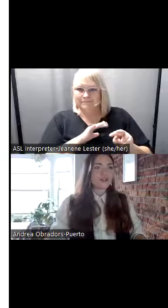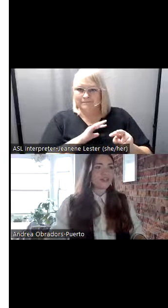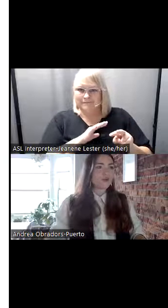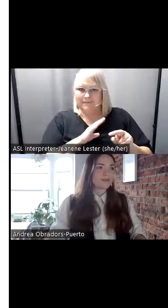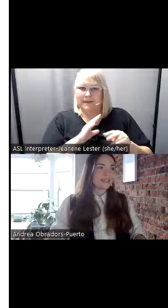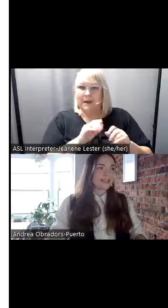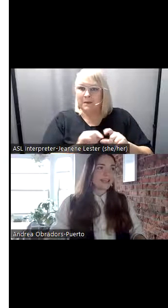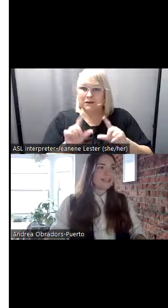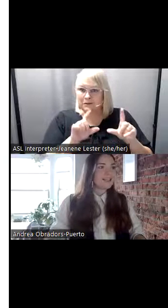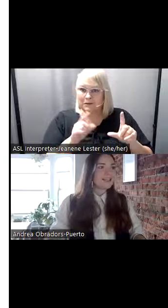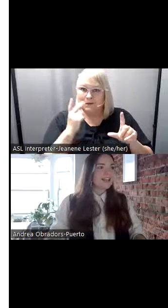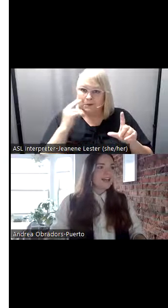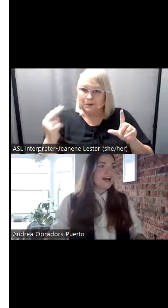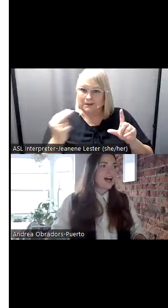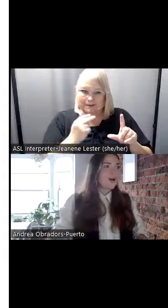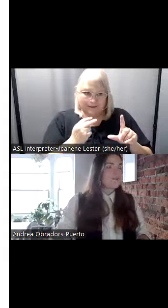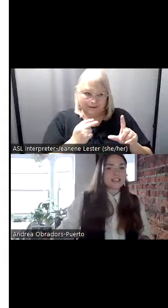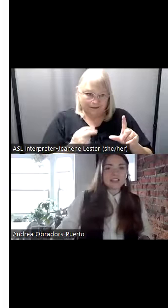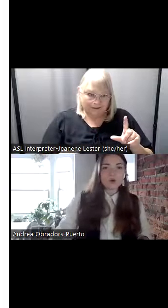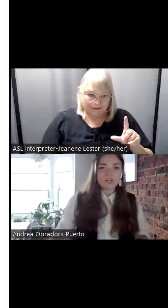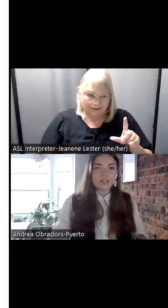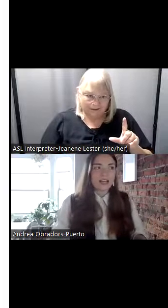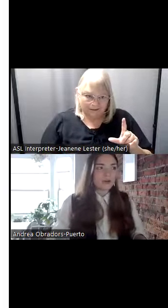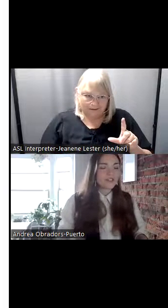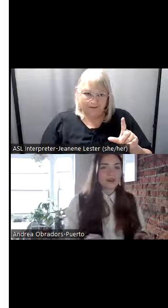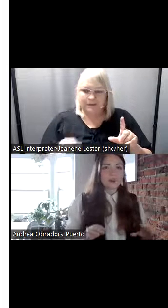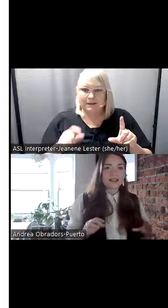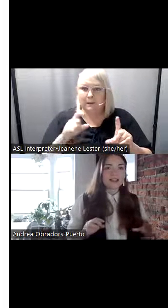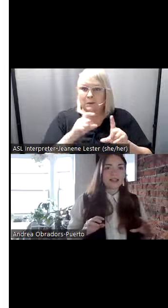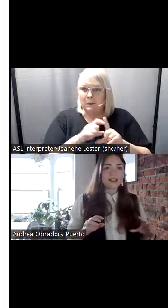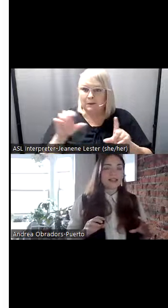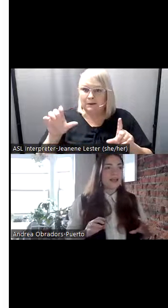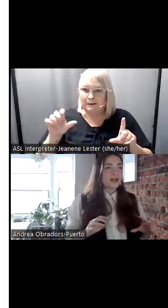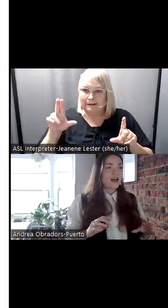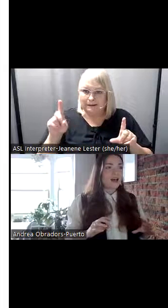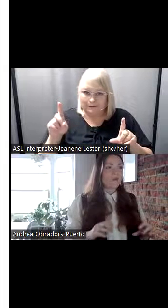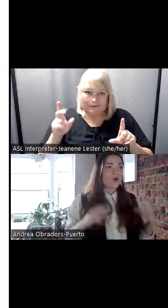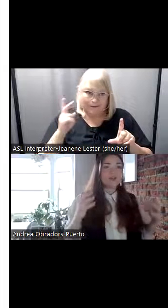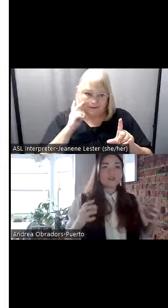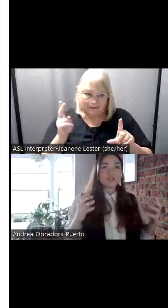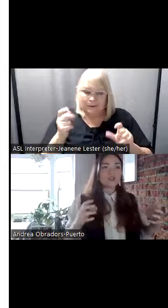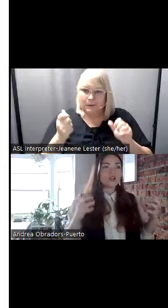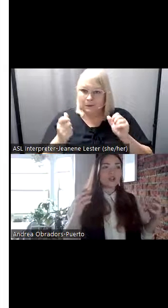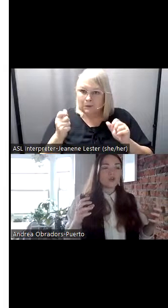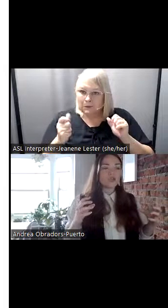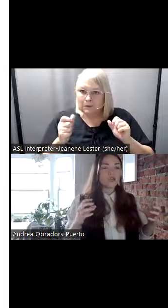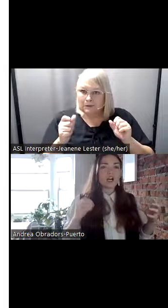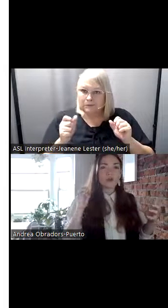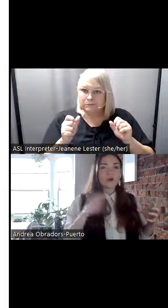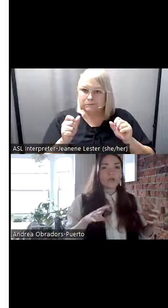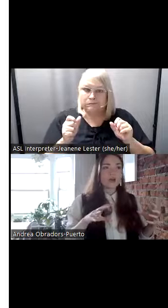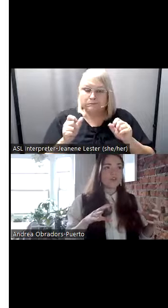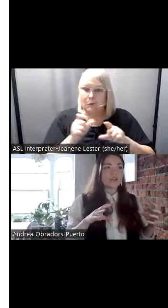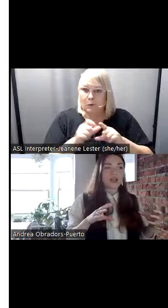so you see what I'm seeing. This is a word cloud. So basically, all the words that you are using